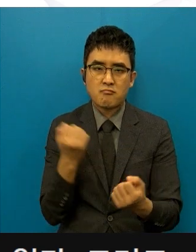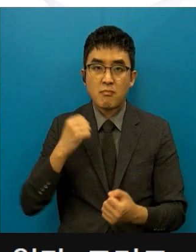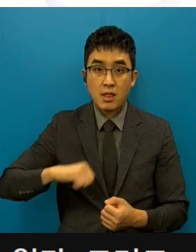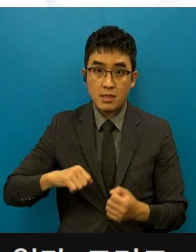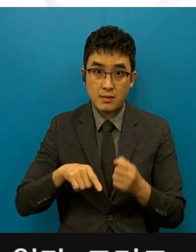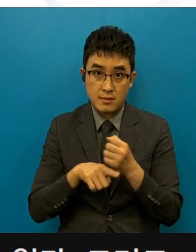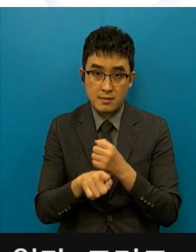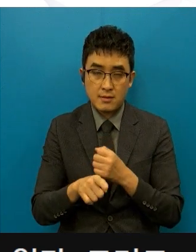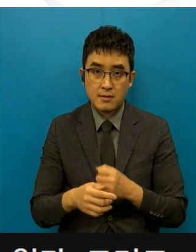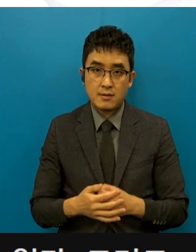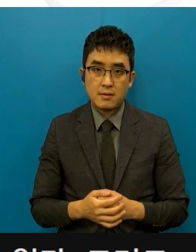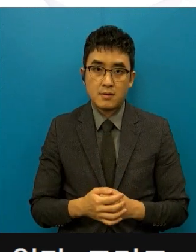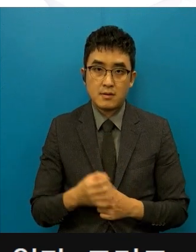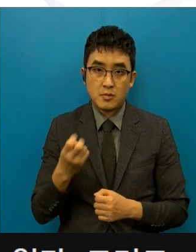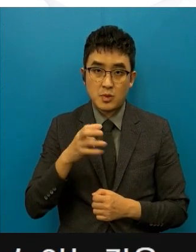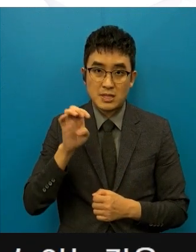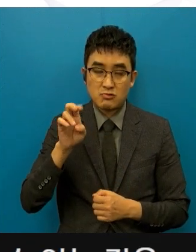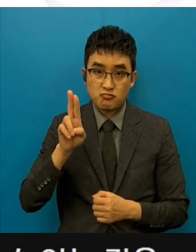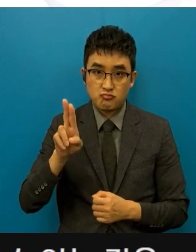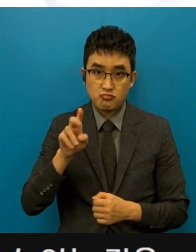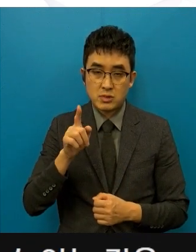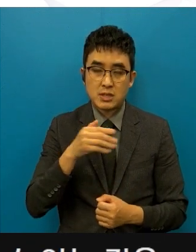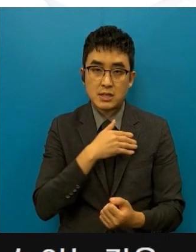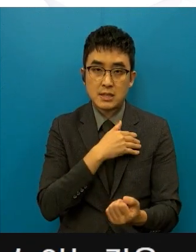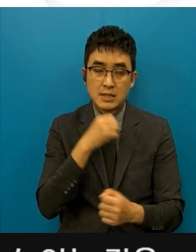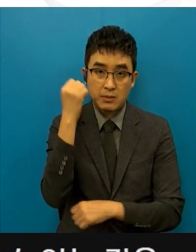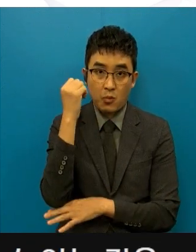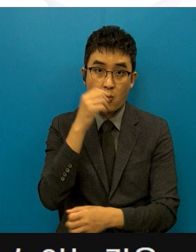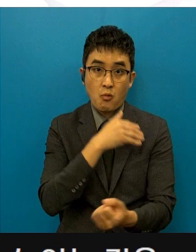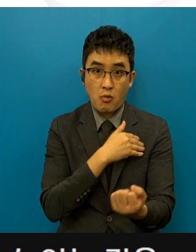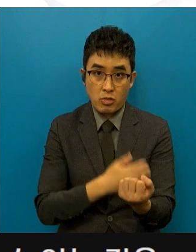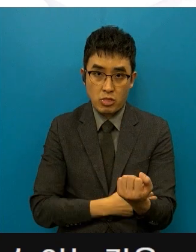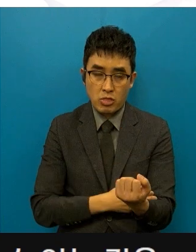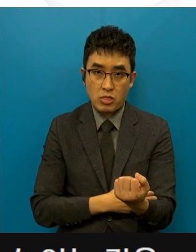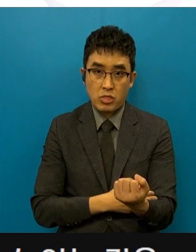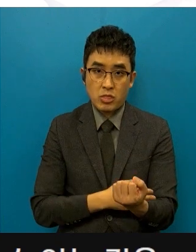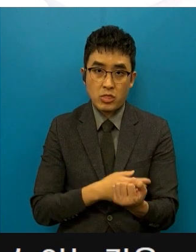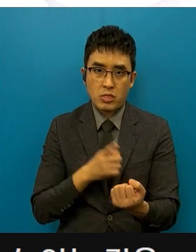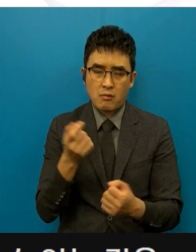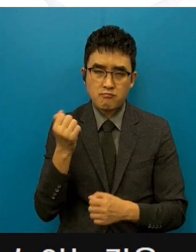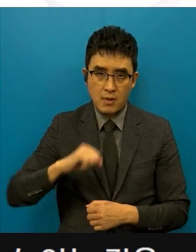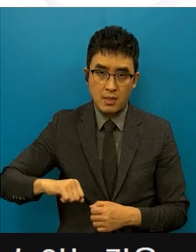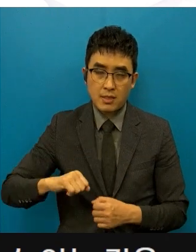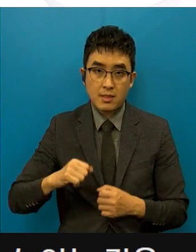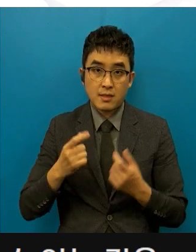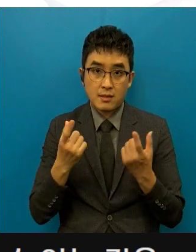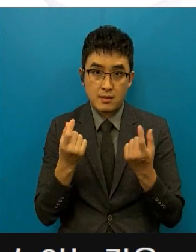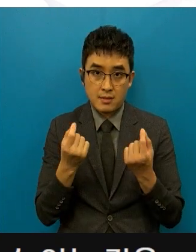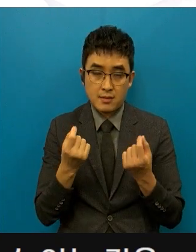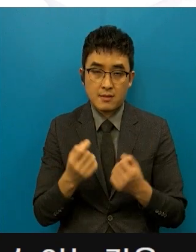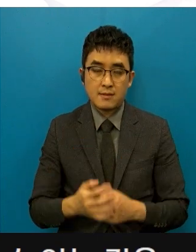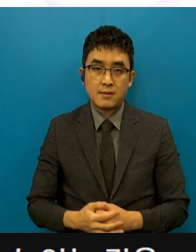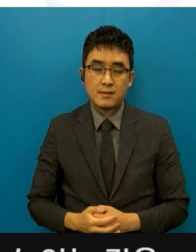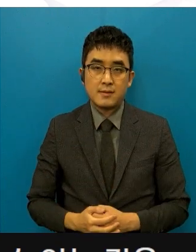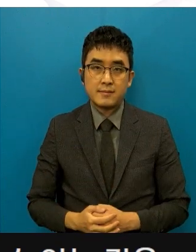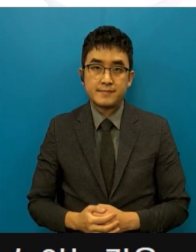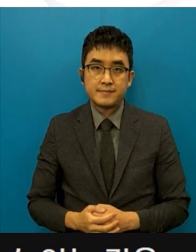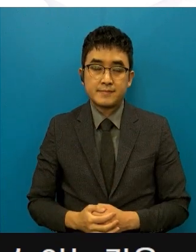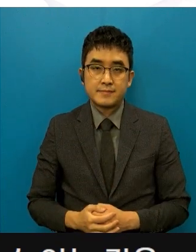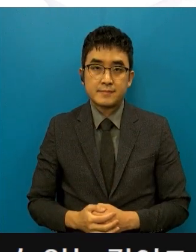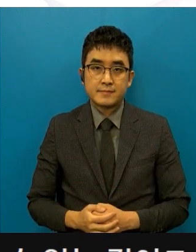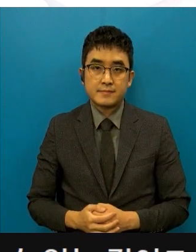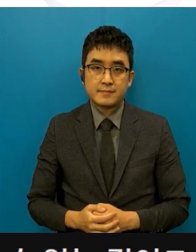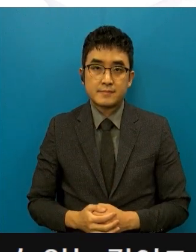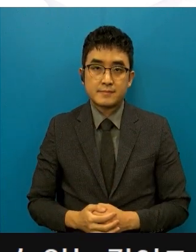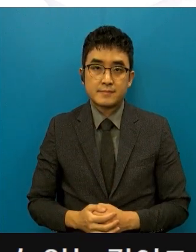And in this case, the proportionality of the restriction has to be explained